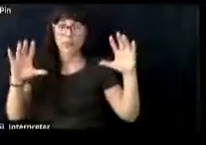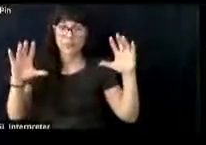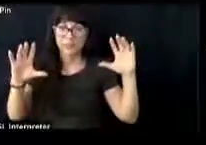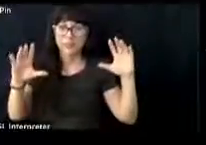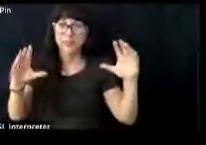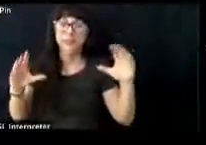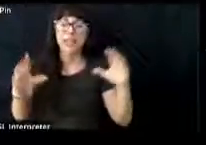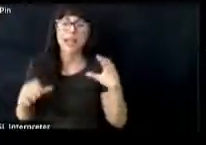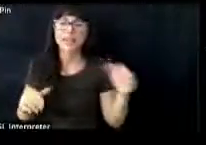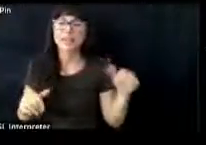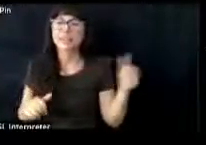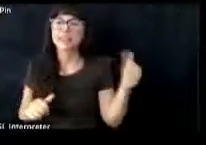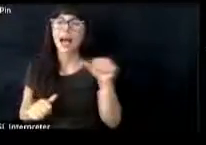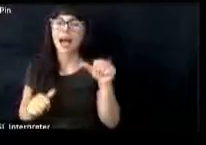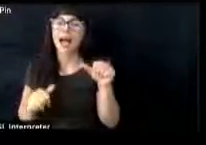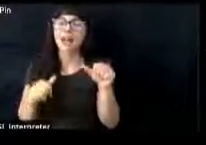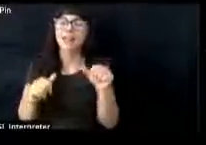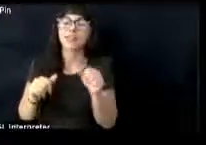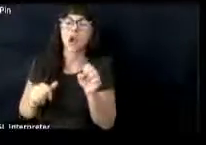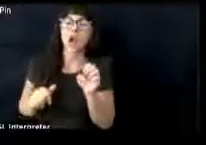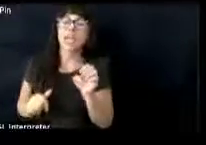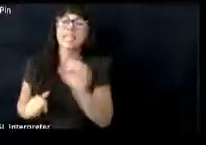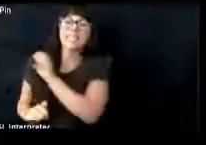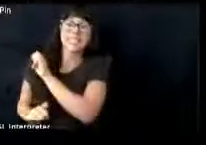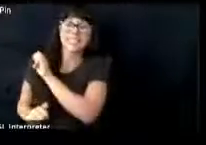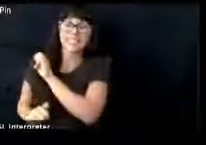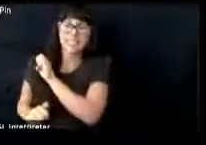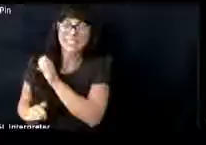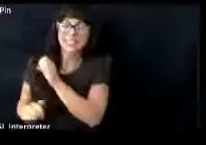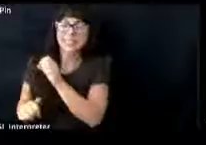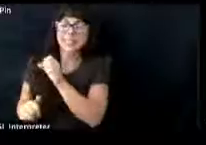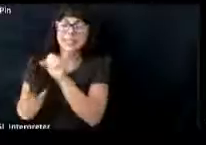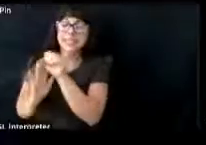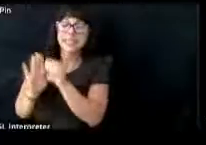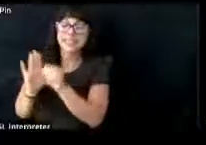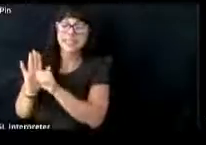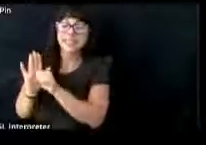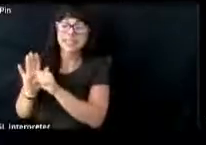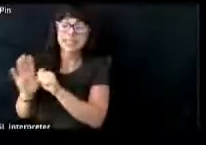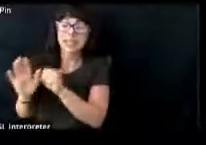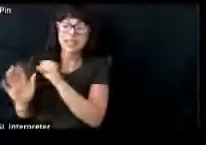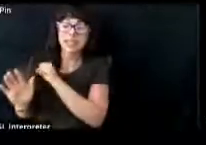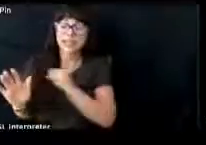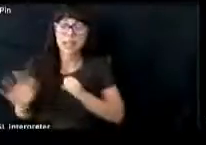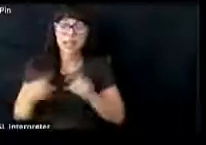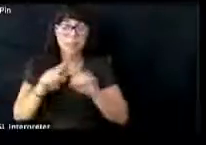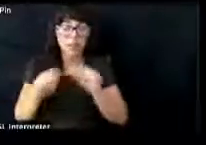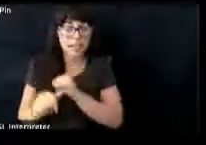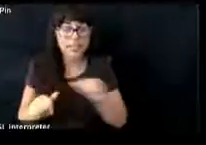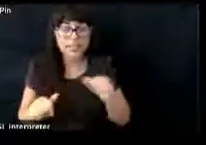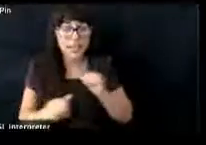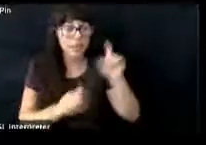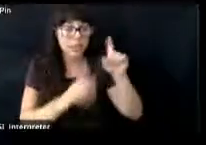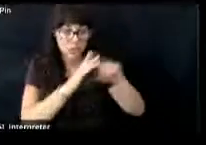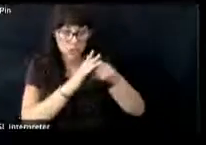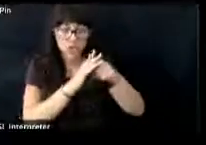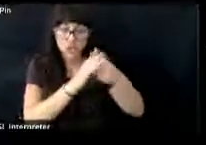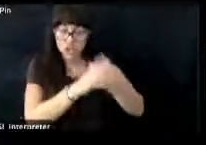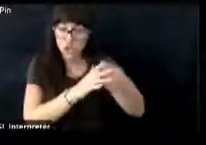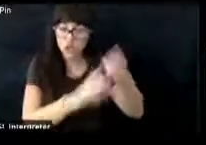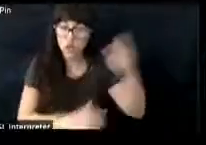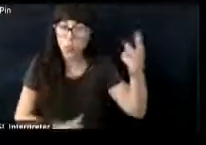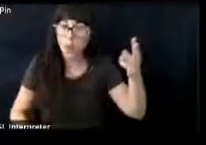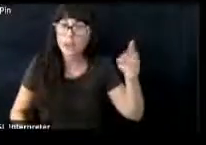state Senate district to the east. And then I would like the assembly districts to, again, start at the western boundary and